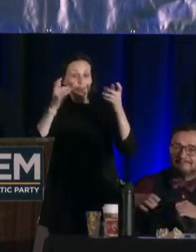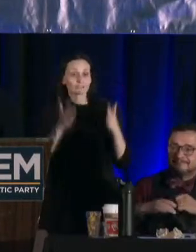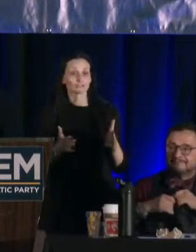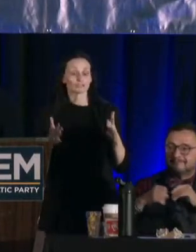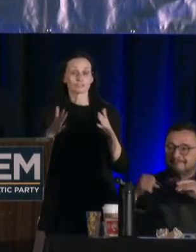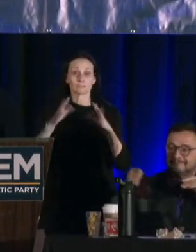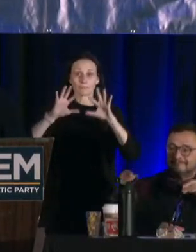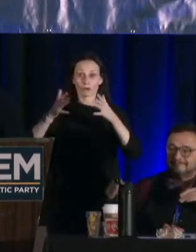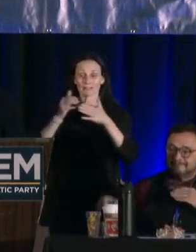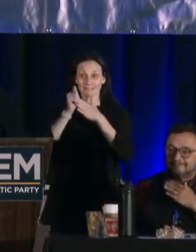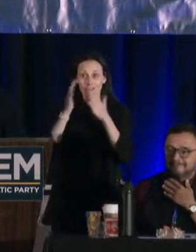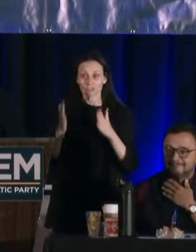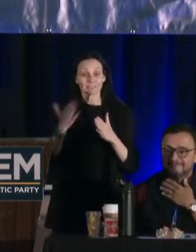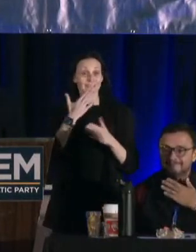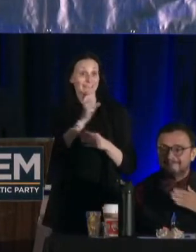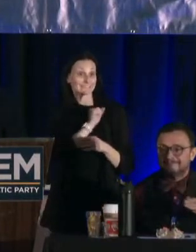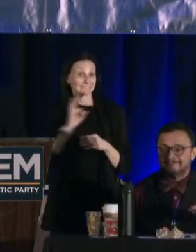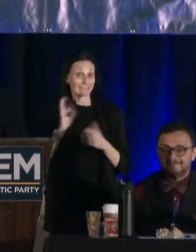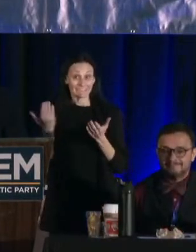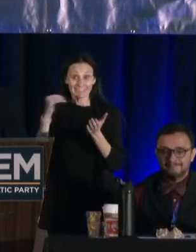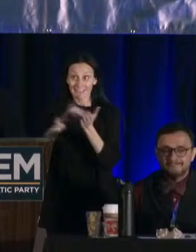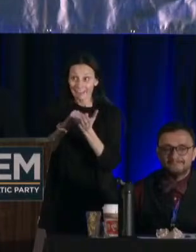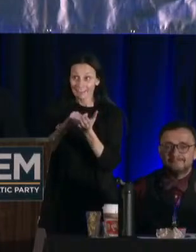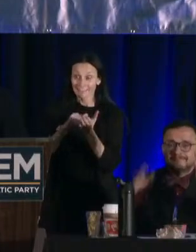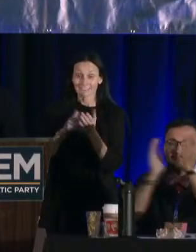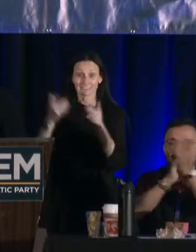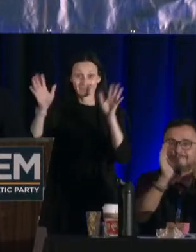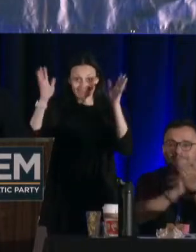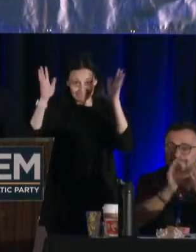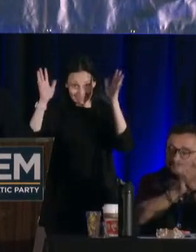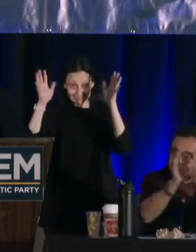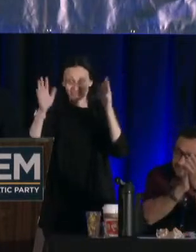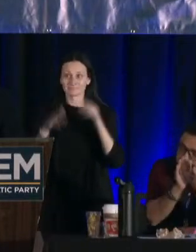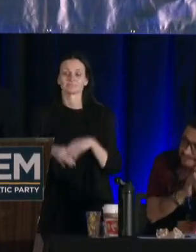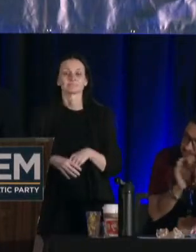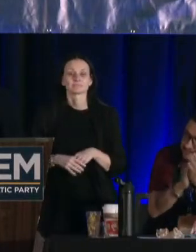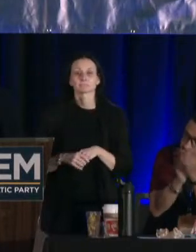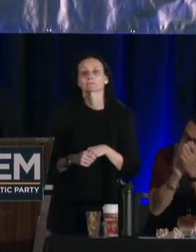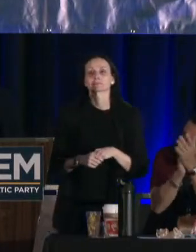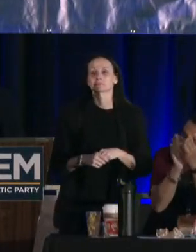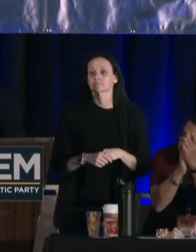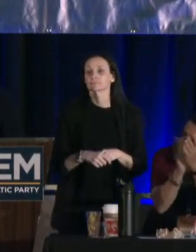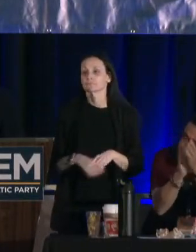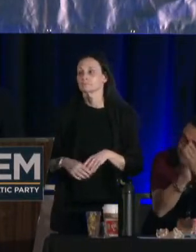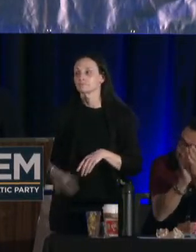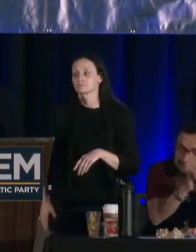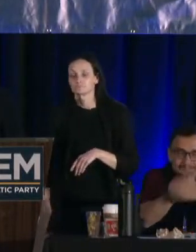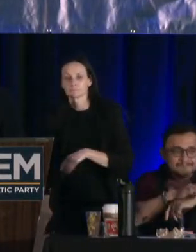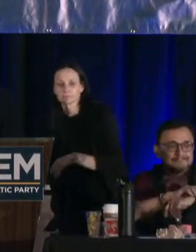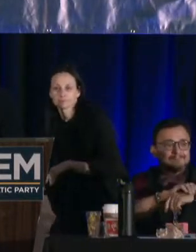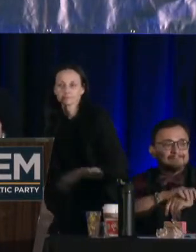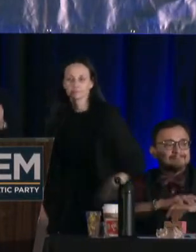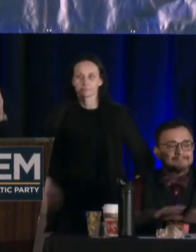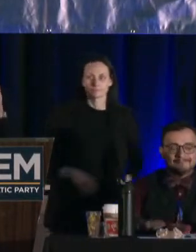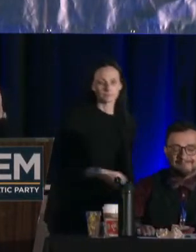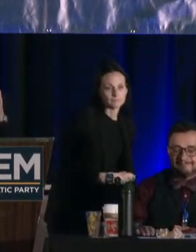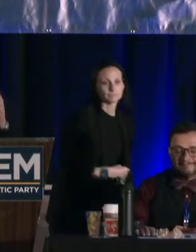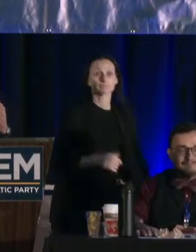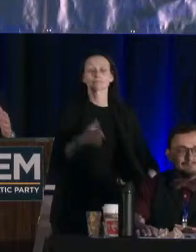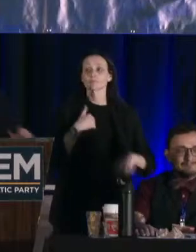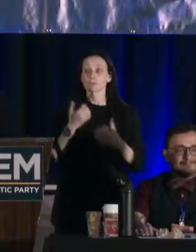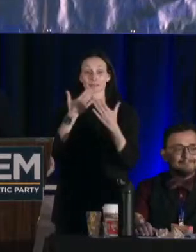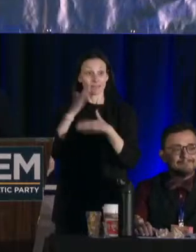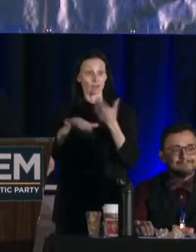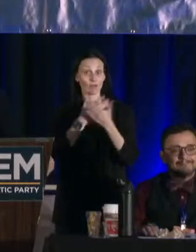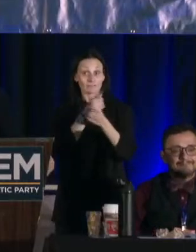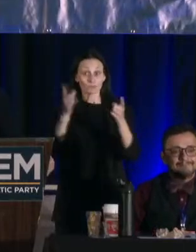leaders. Let's thank our staff once again, led by Yvette Martinez and her great work. And I want to thank all of